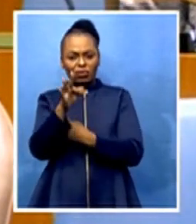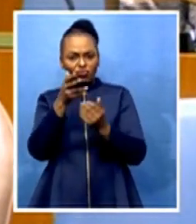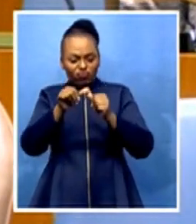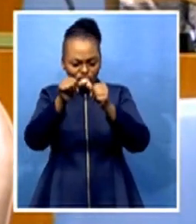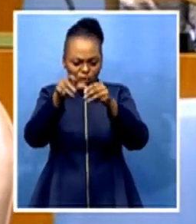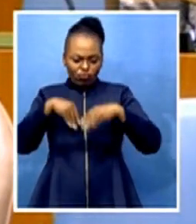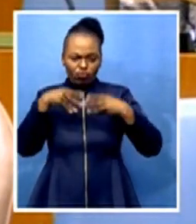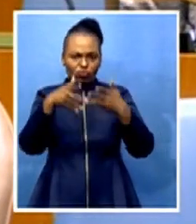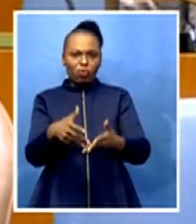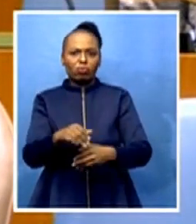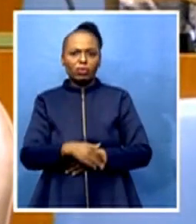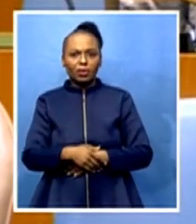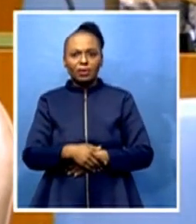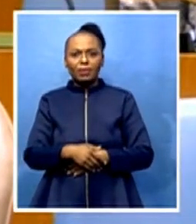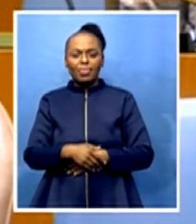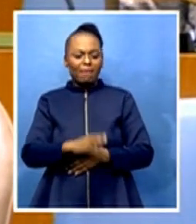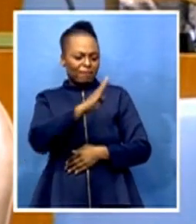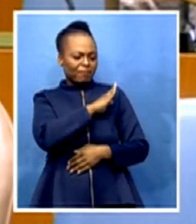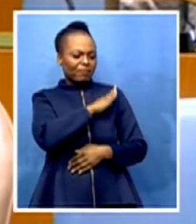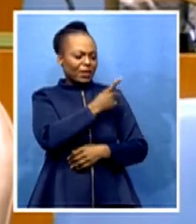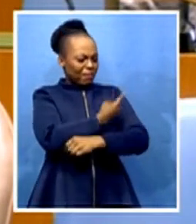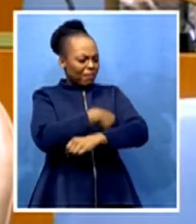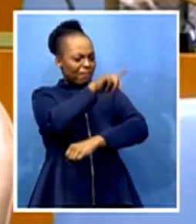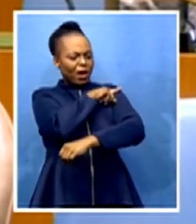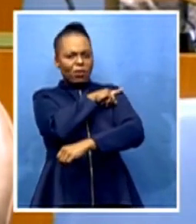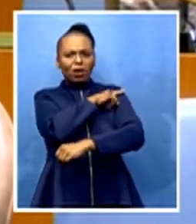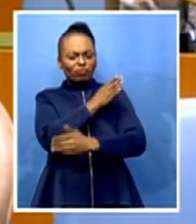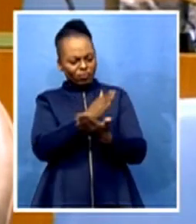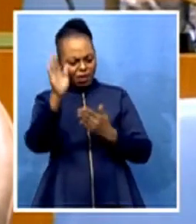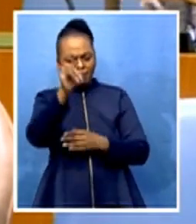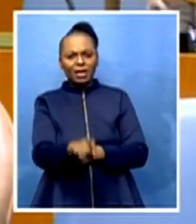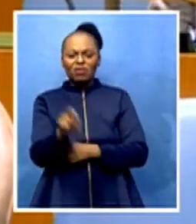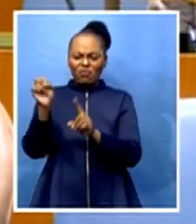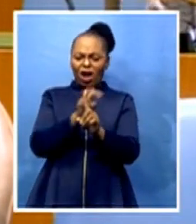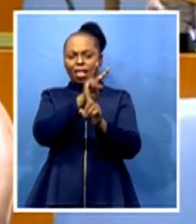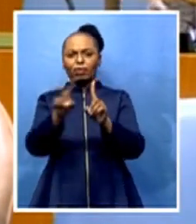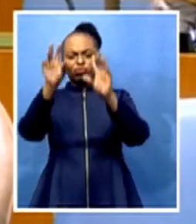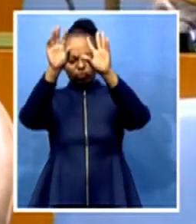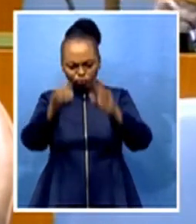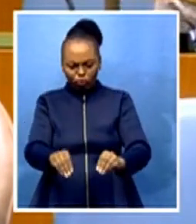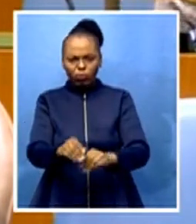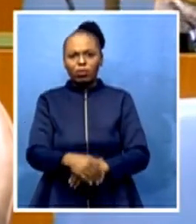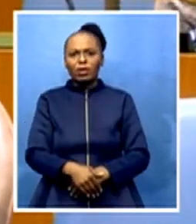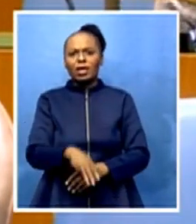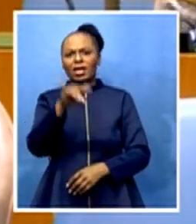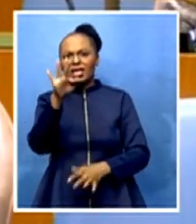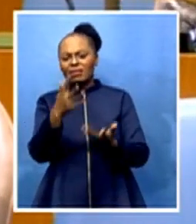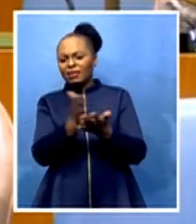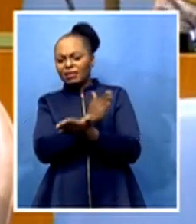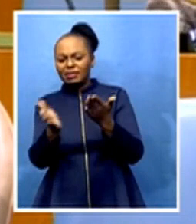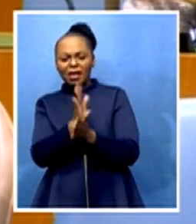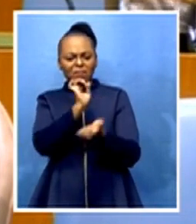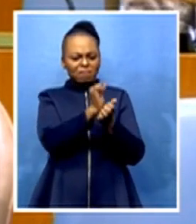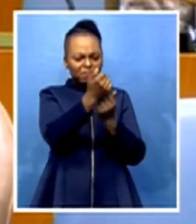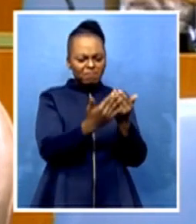power, refrain from further violence, release all those unjustly detained, and restore Myanmar's democratically